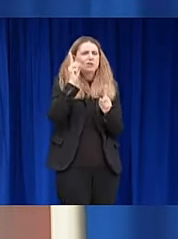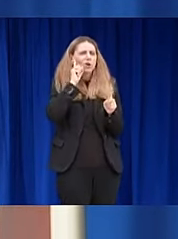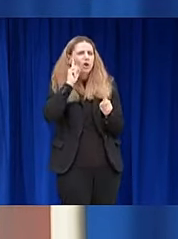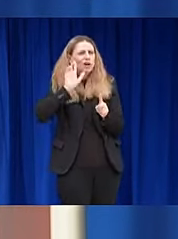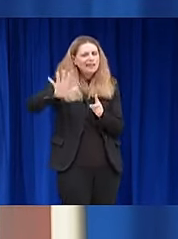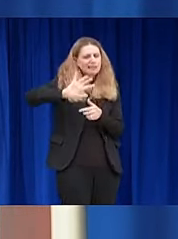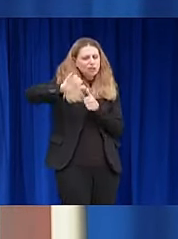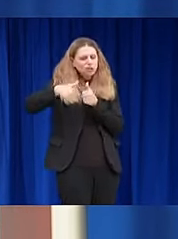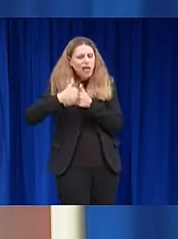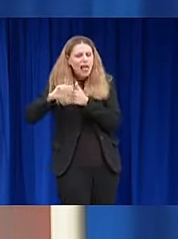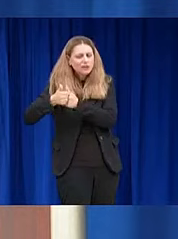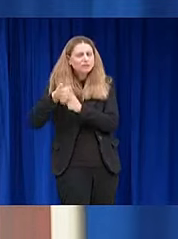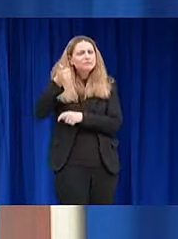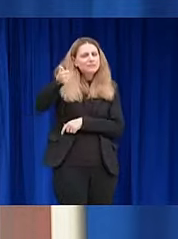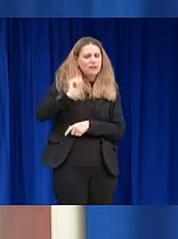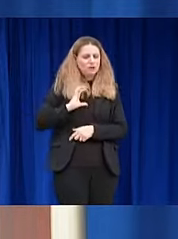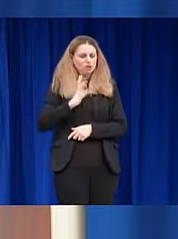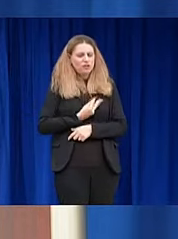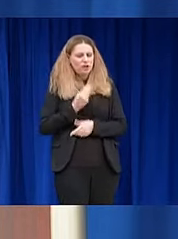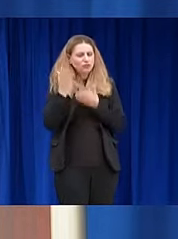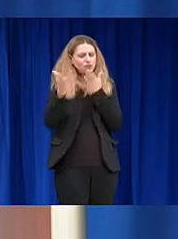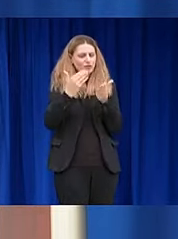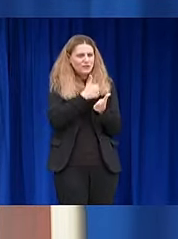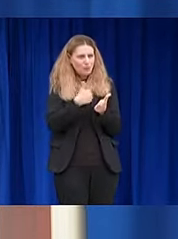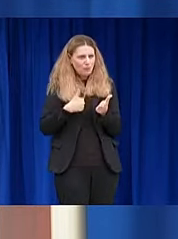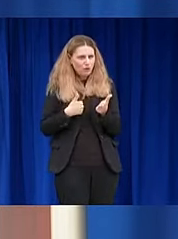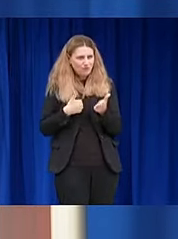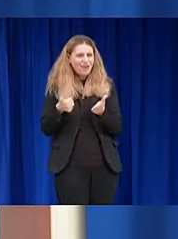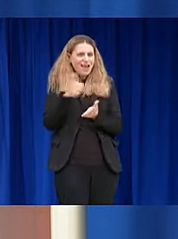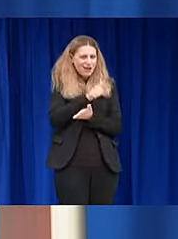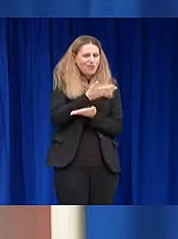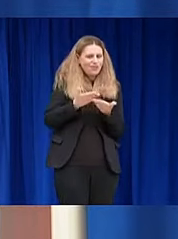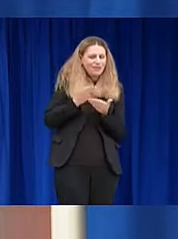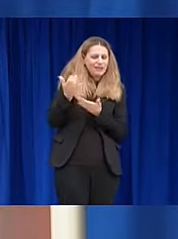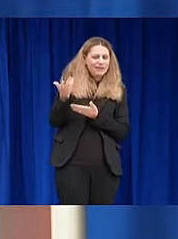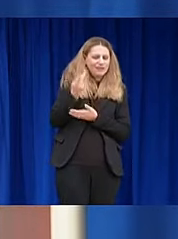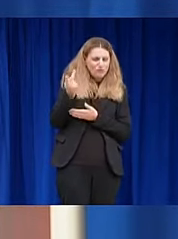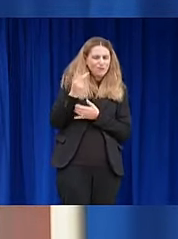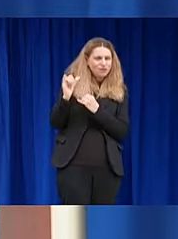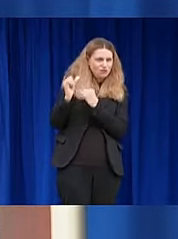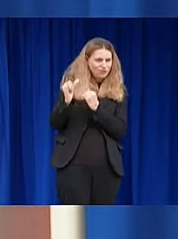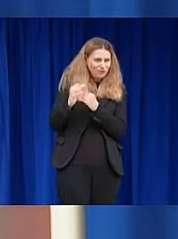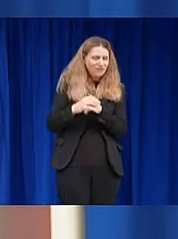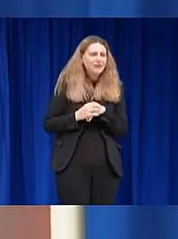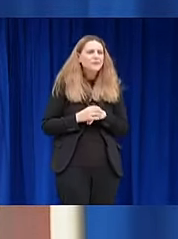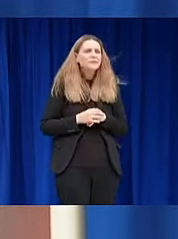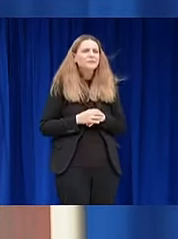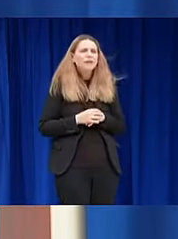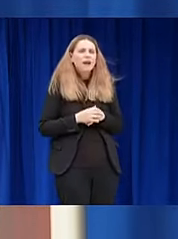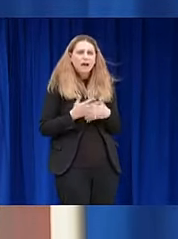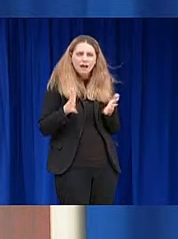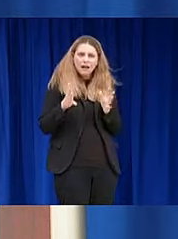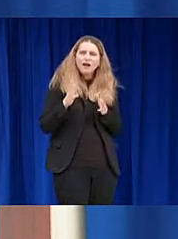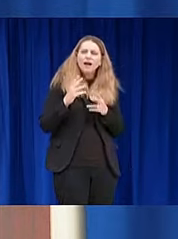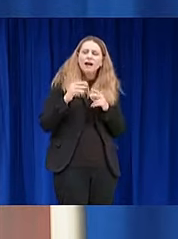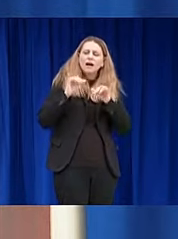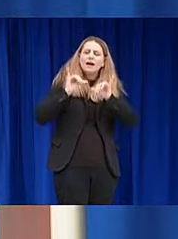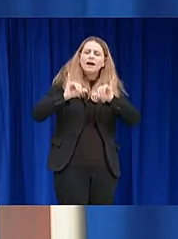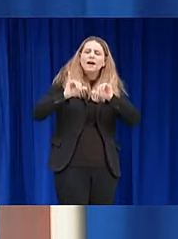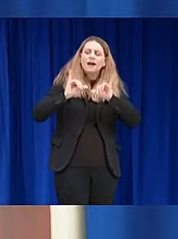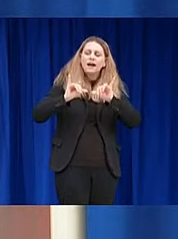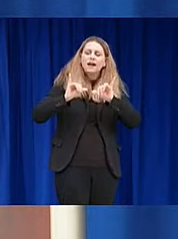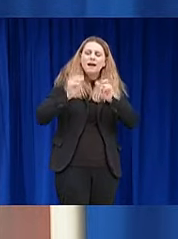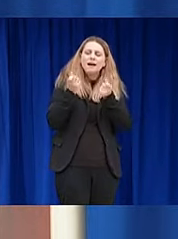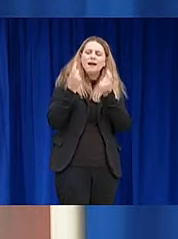overcome as a transgender service member, another trait that we both share, I saw what was behind his initial